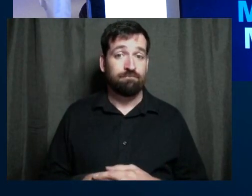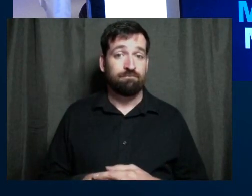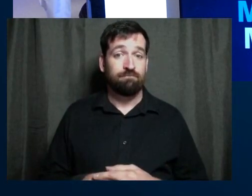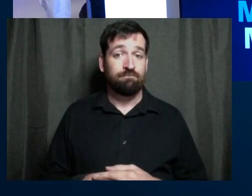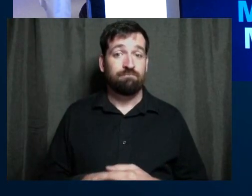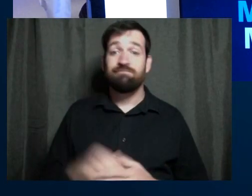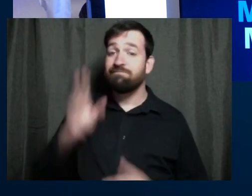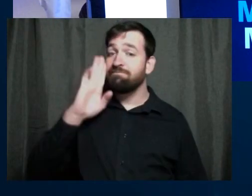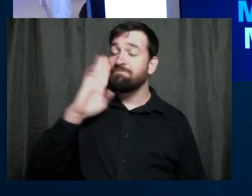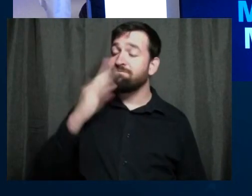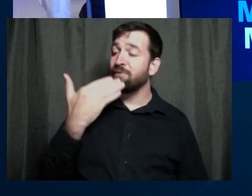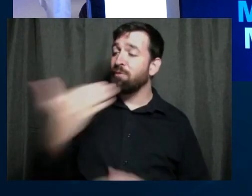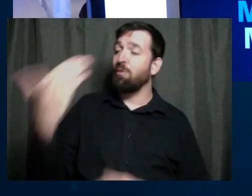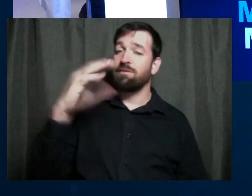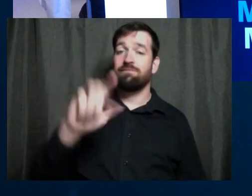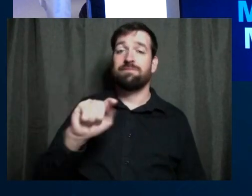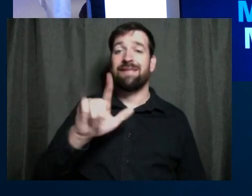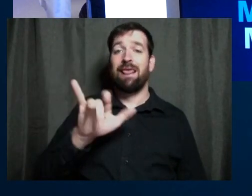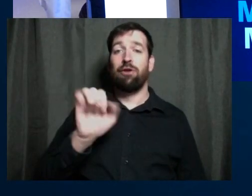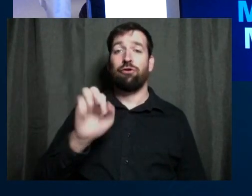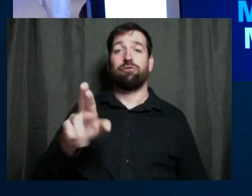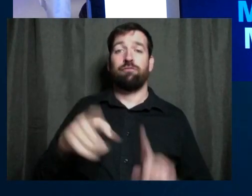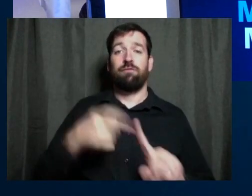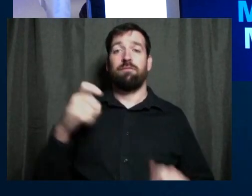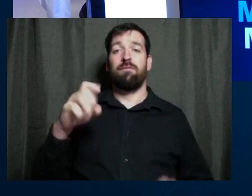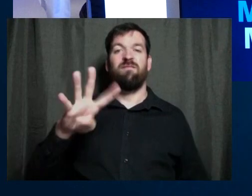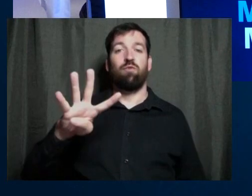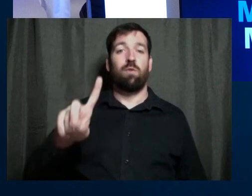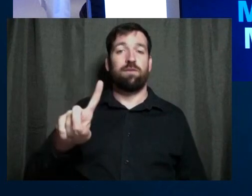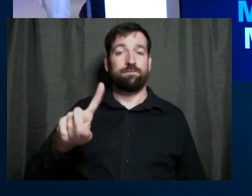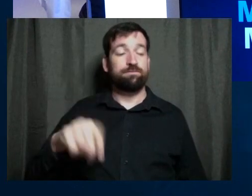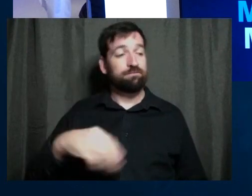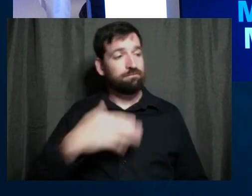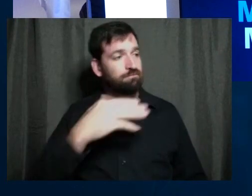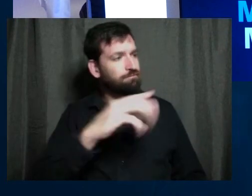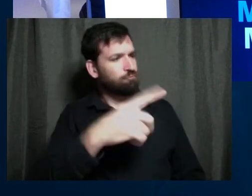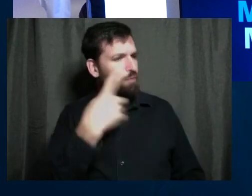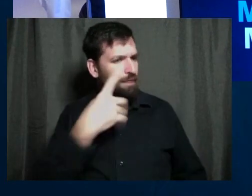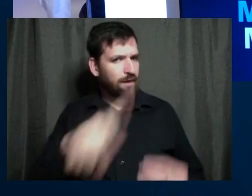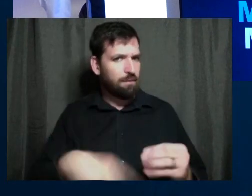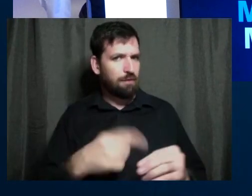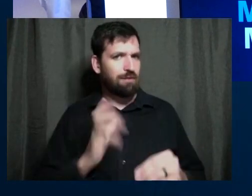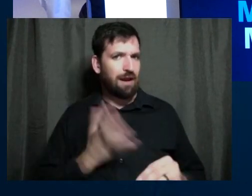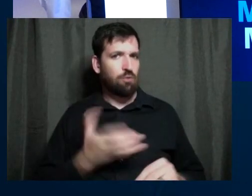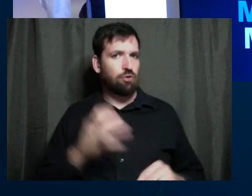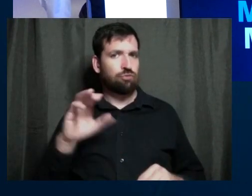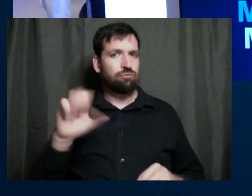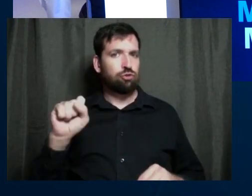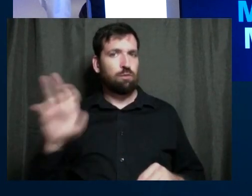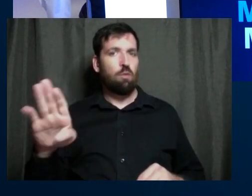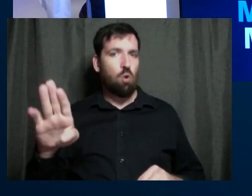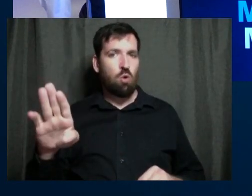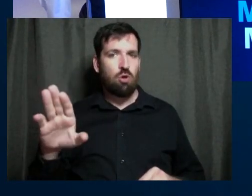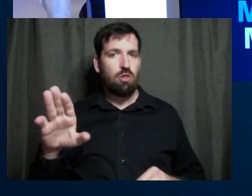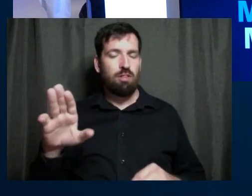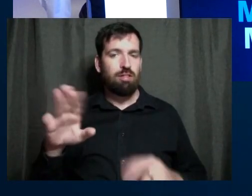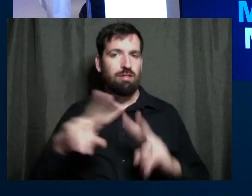Yes. Hi, good morning, guys. It's Taylor at 41. Hey, Taylor. Hey, Taylor. Taylor, what'd you think about our Super Bowl analysis, our Chiefs long haul syndrome